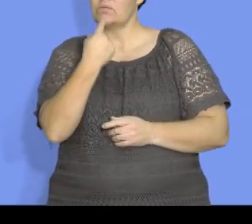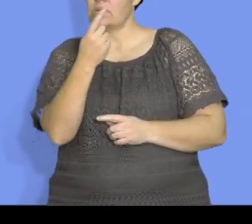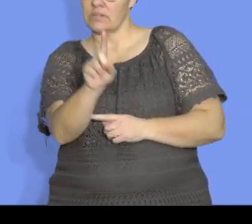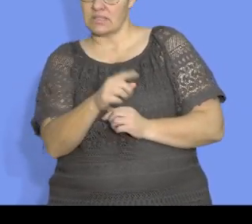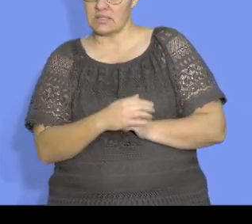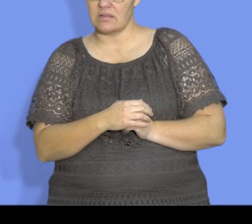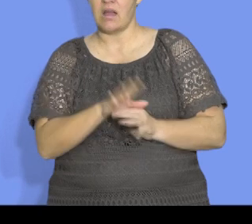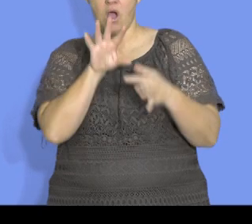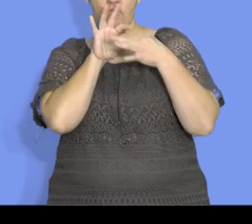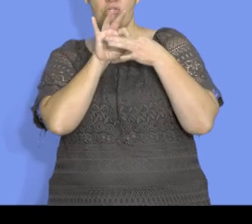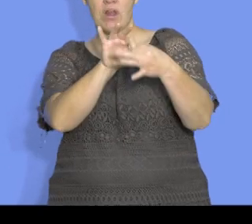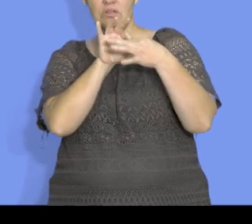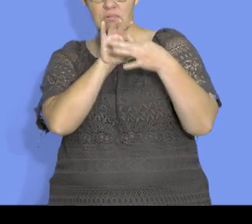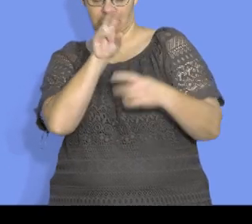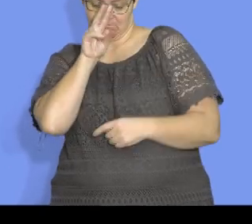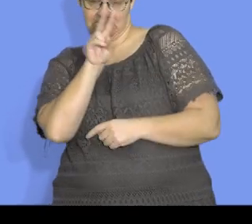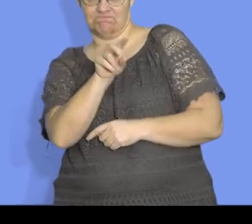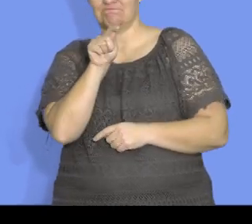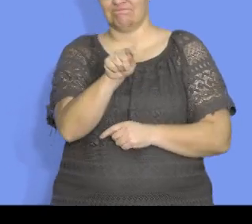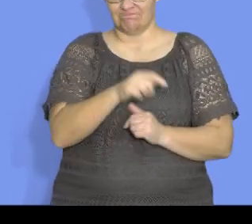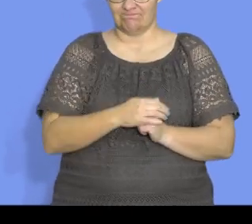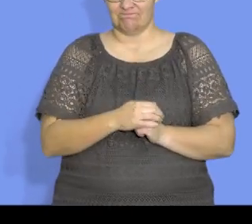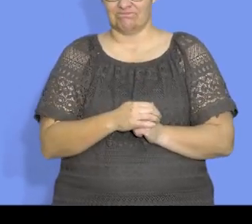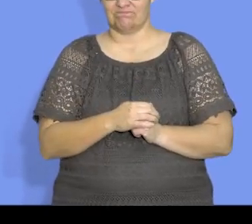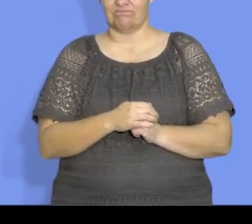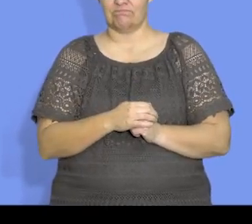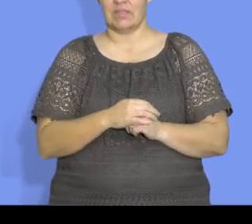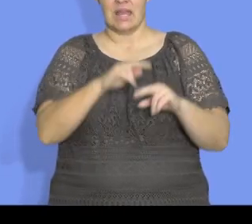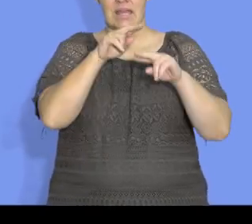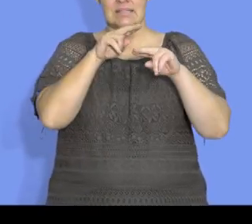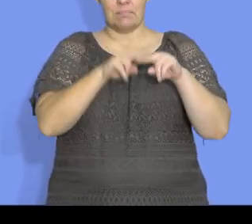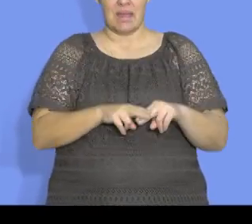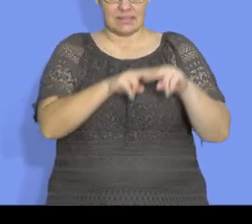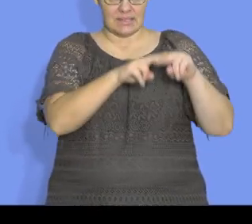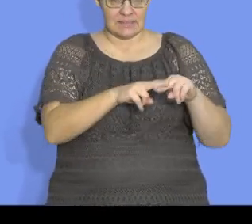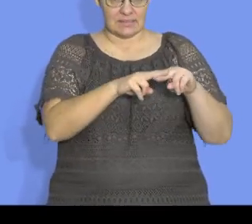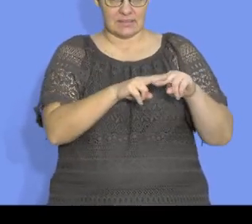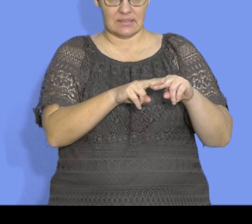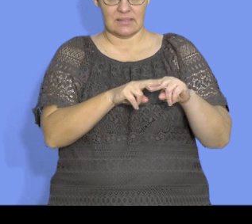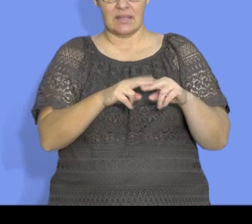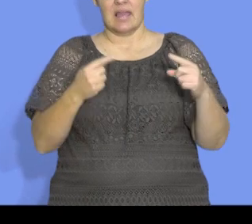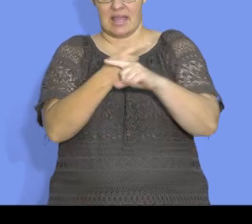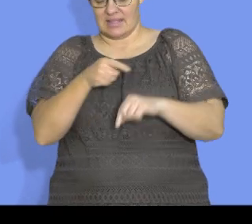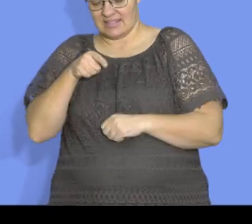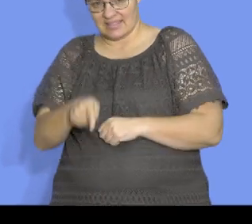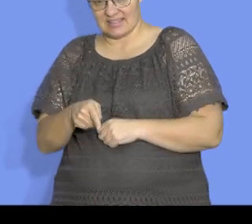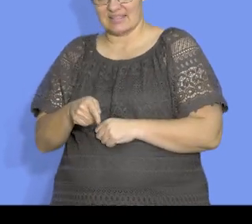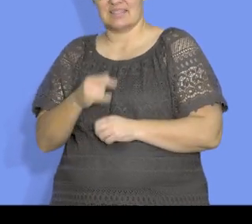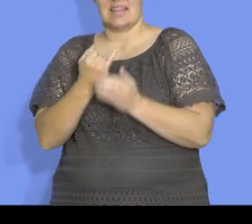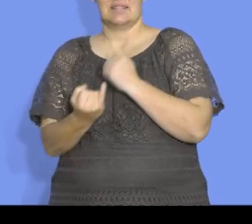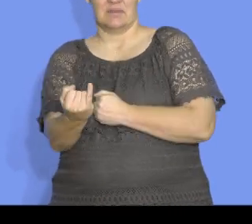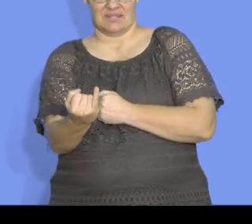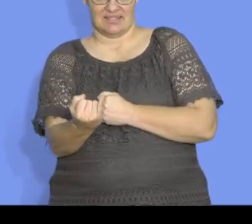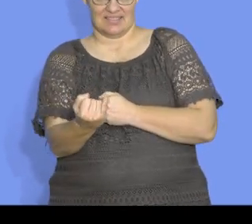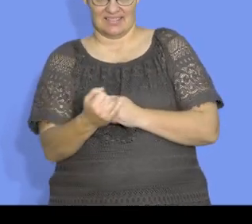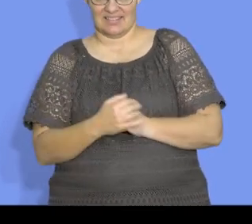that that's the relationship we're looking at, the dependent versus the independent. And it kind of goes in that